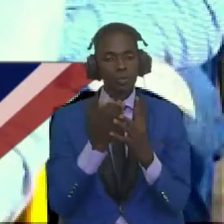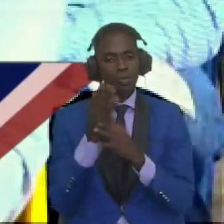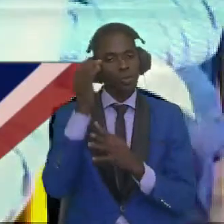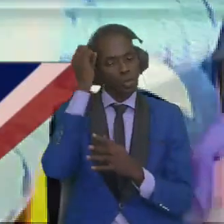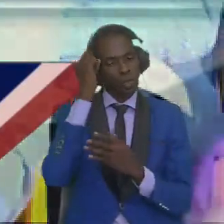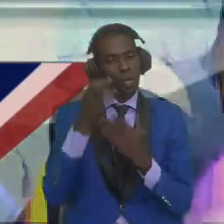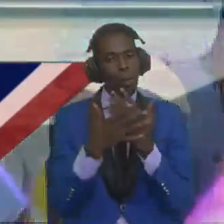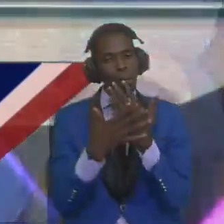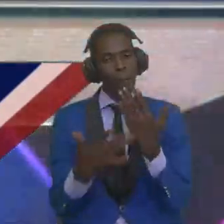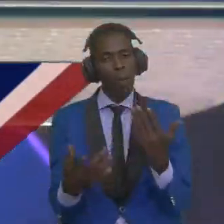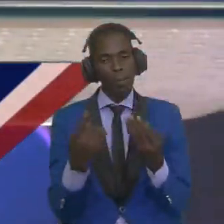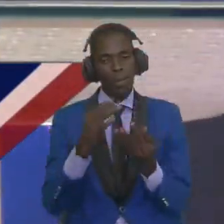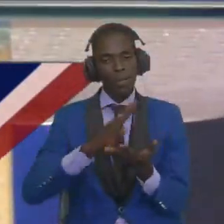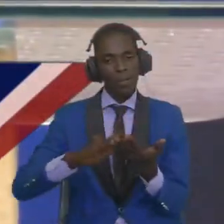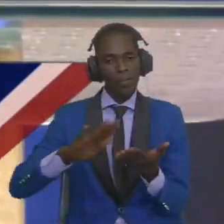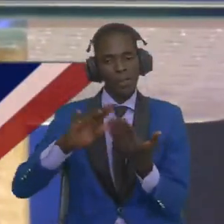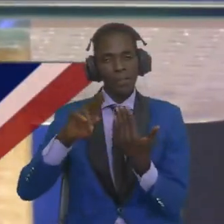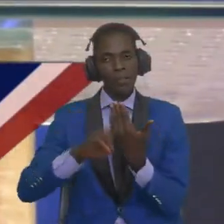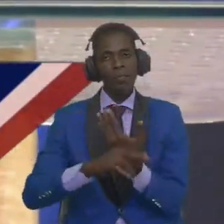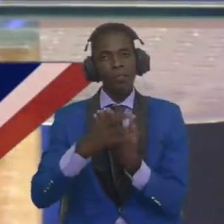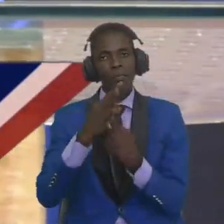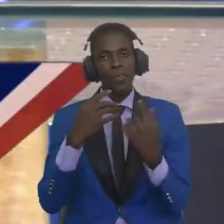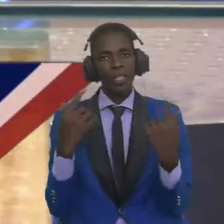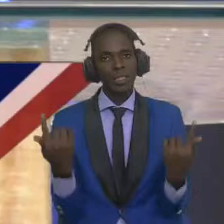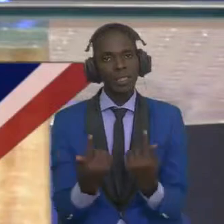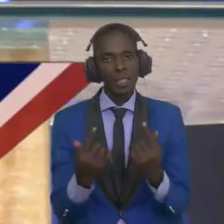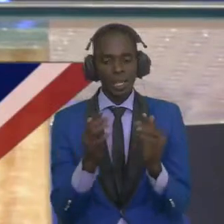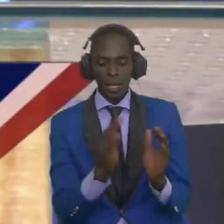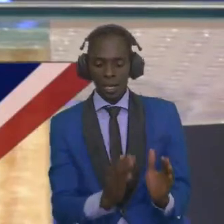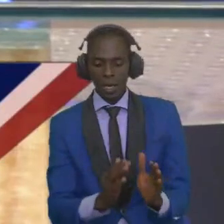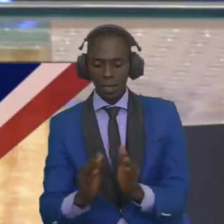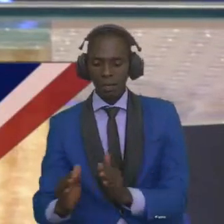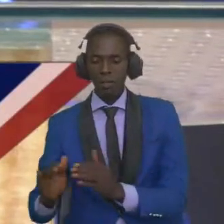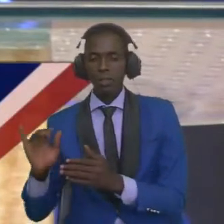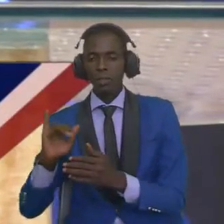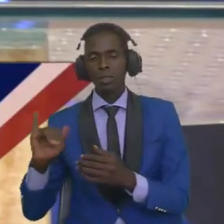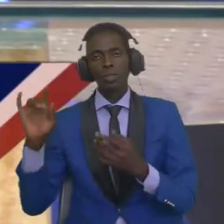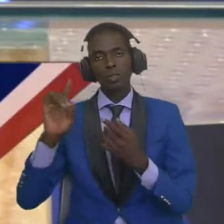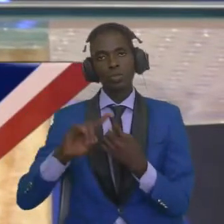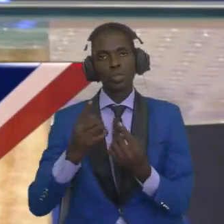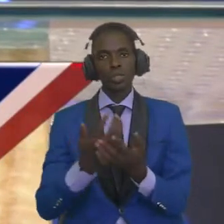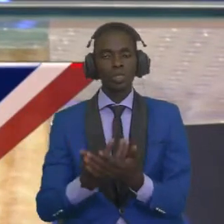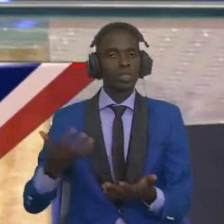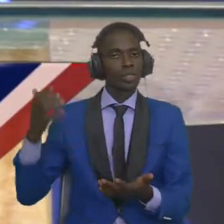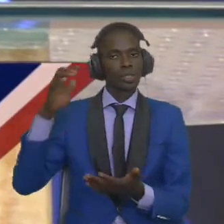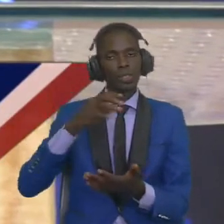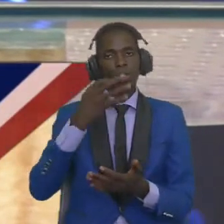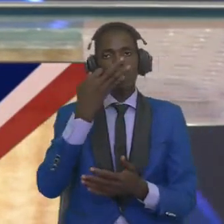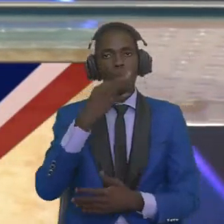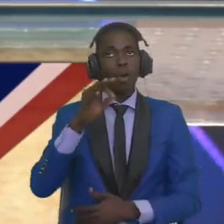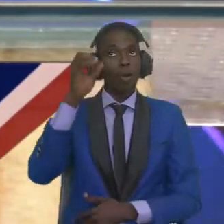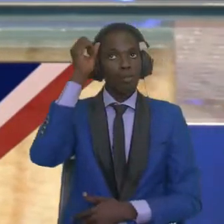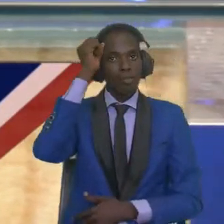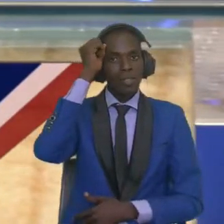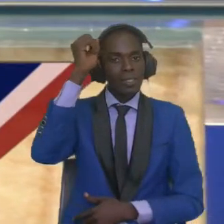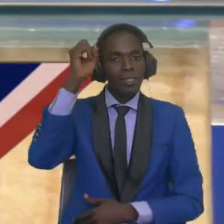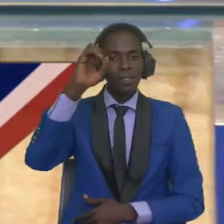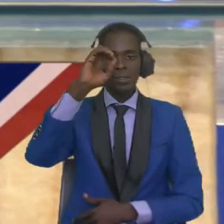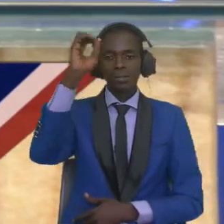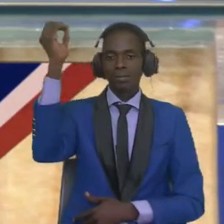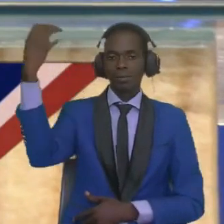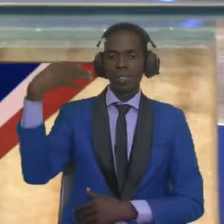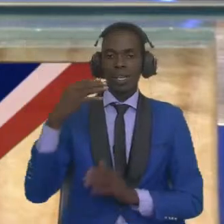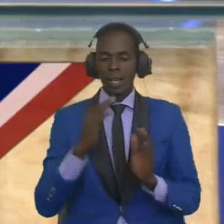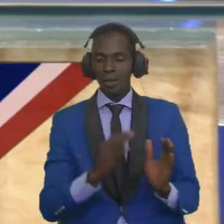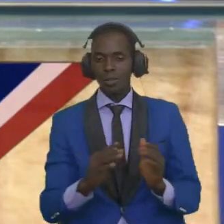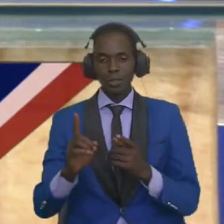the forgiveness of sins, according to the riches of his grace, according to the